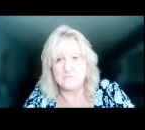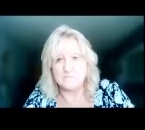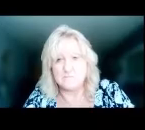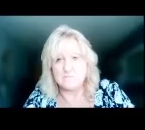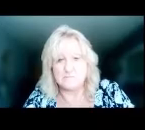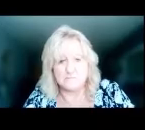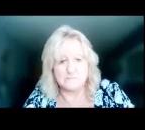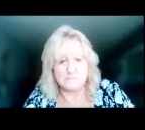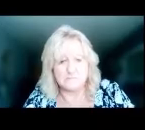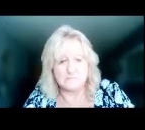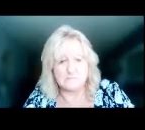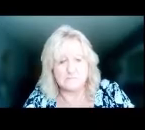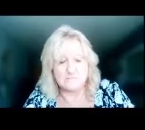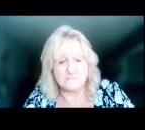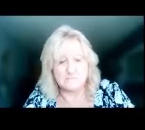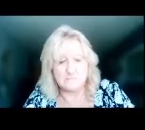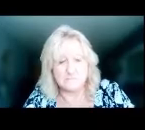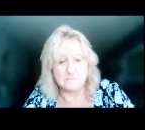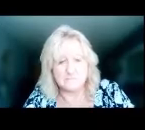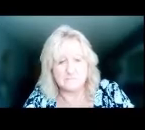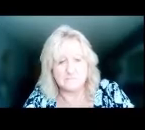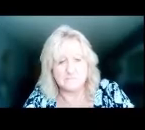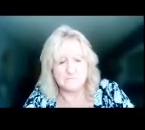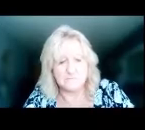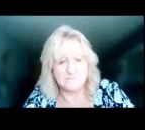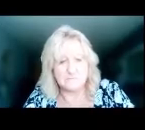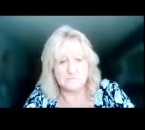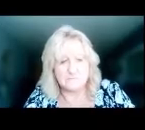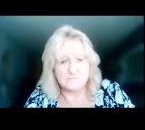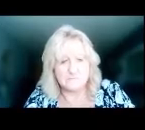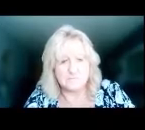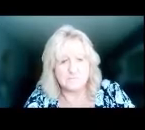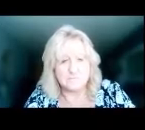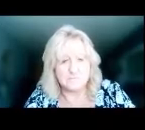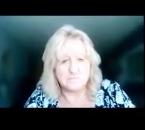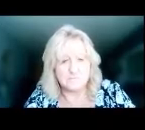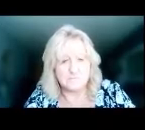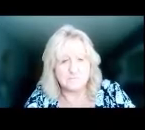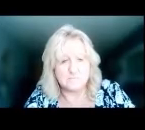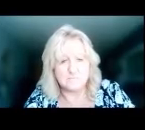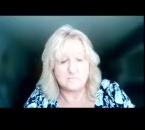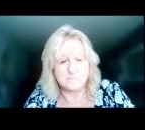take your go into voice assistant, you've got an option for the